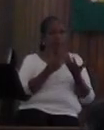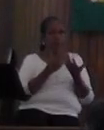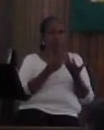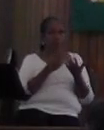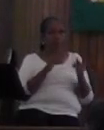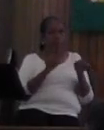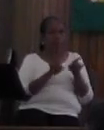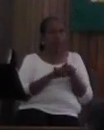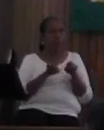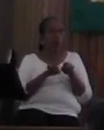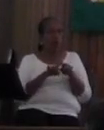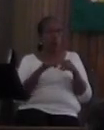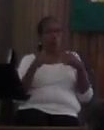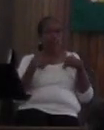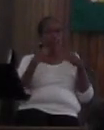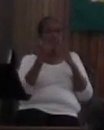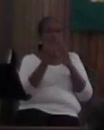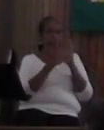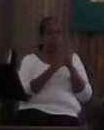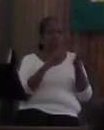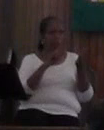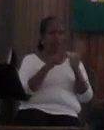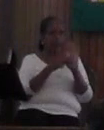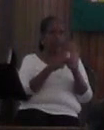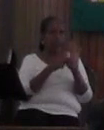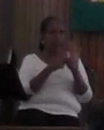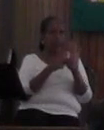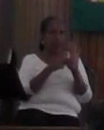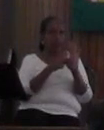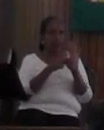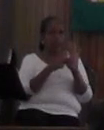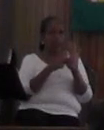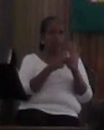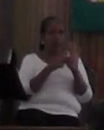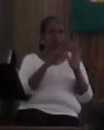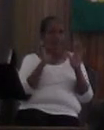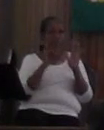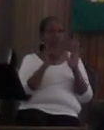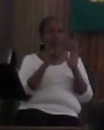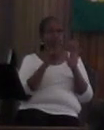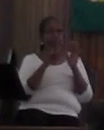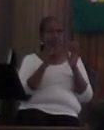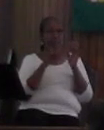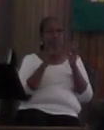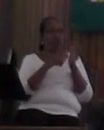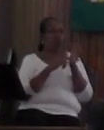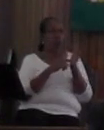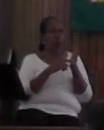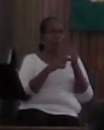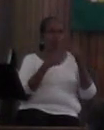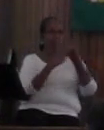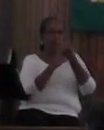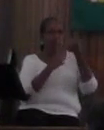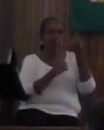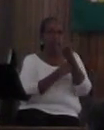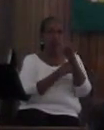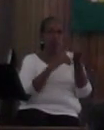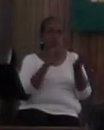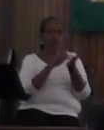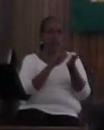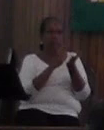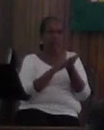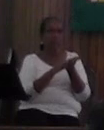also had a legal meaning that signified a foundational document. And that's where we get the title